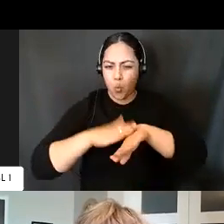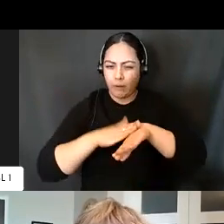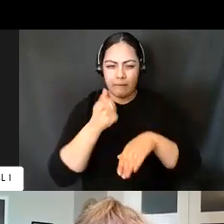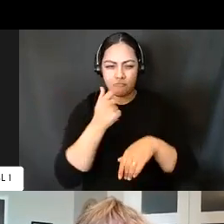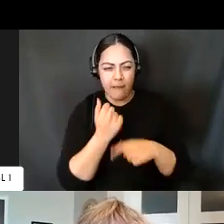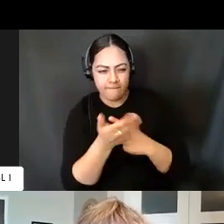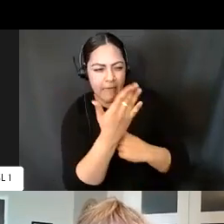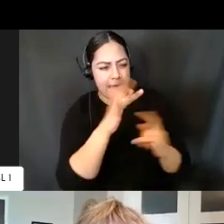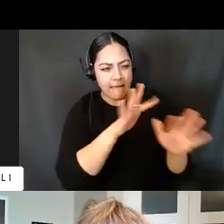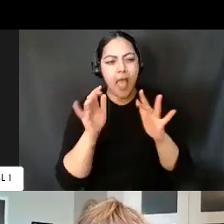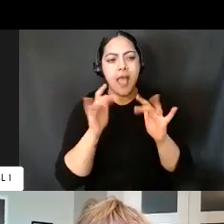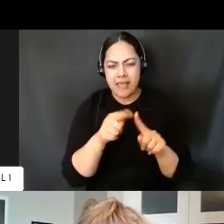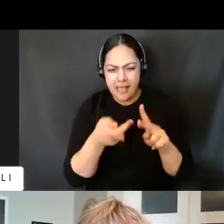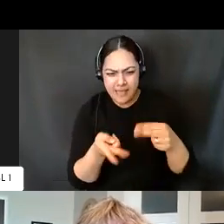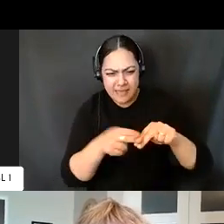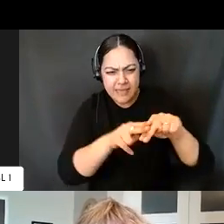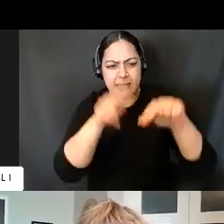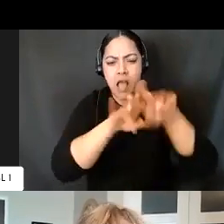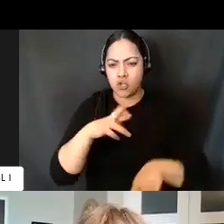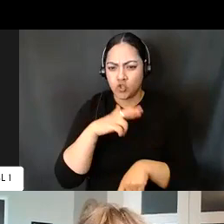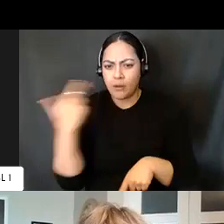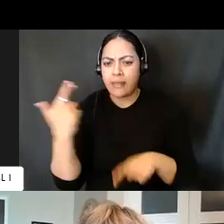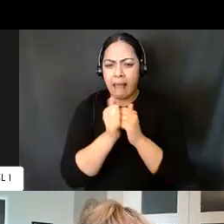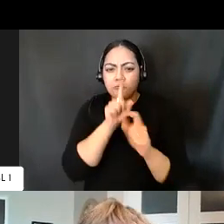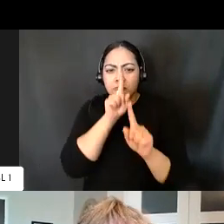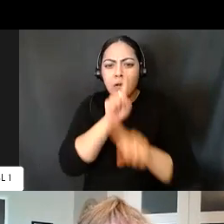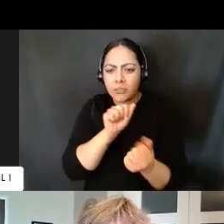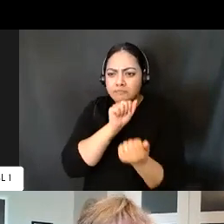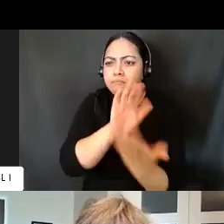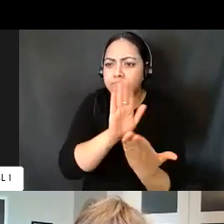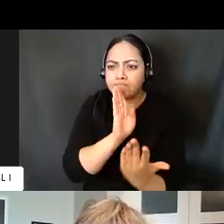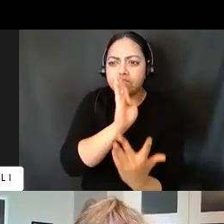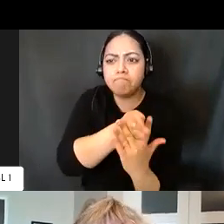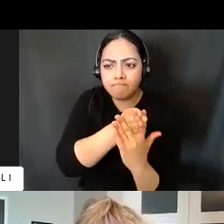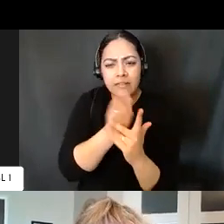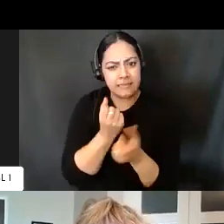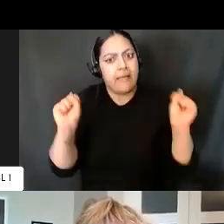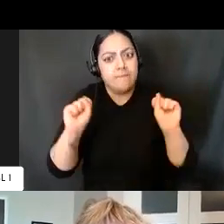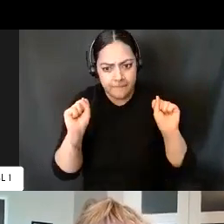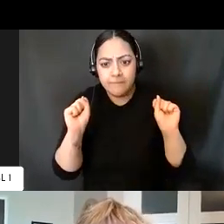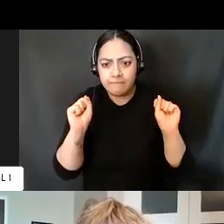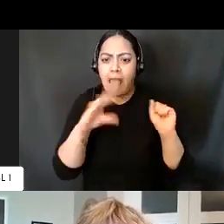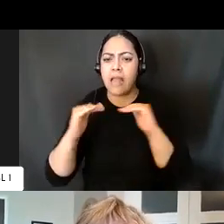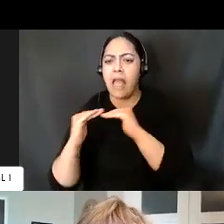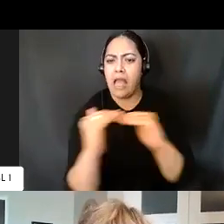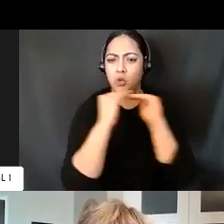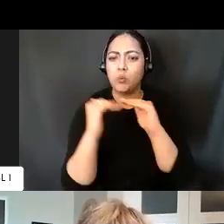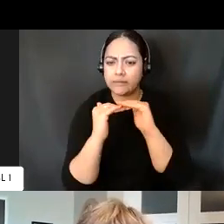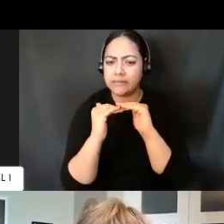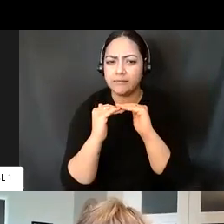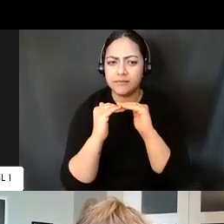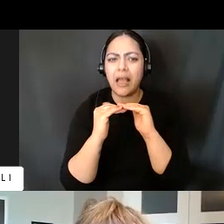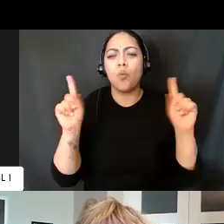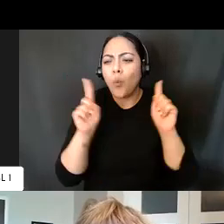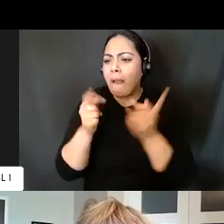respond safely and effectively, and where to refer to find help in the community. Those are the three goals. So this